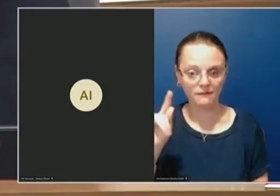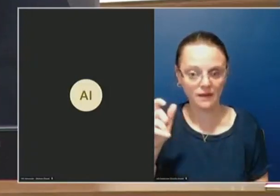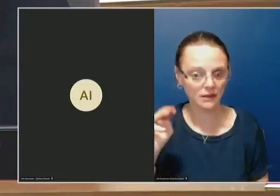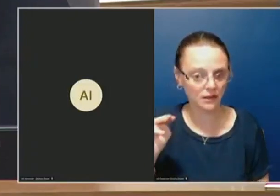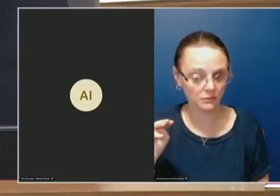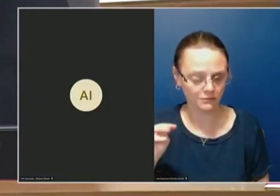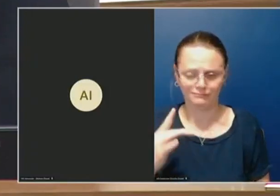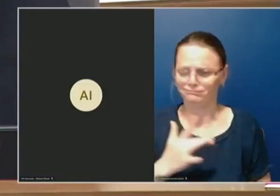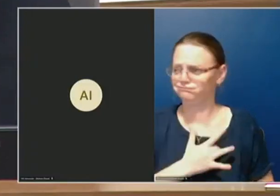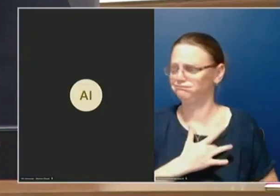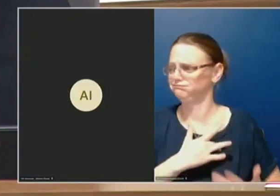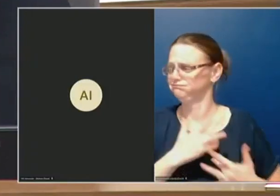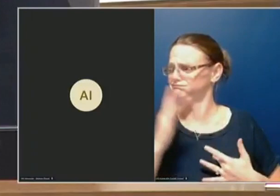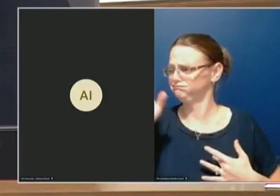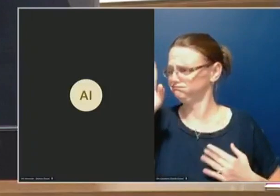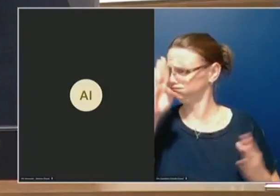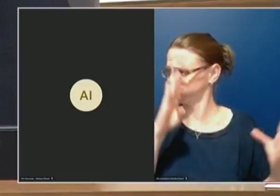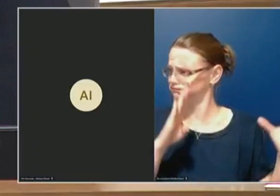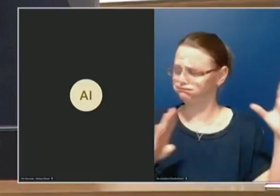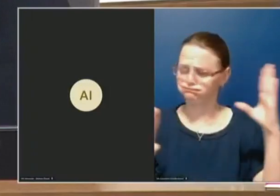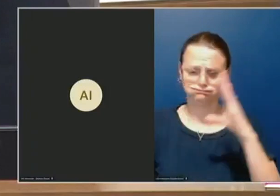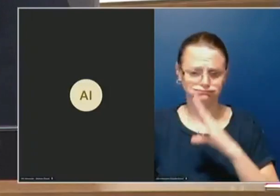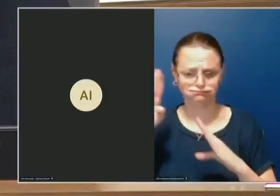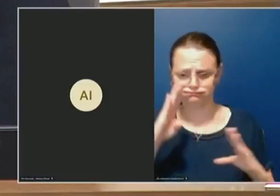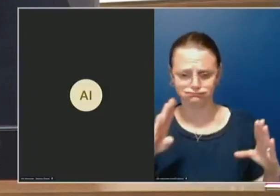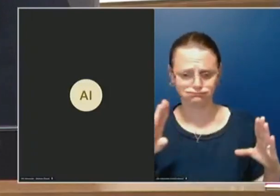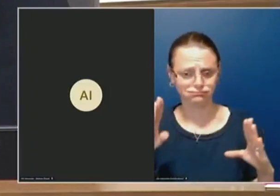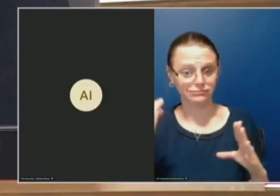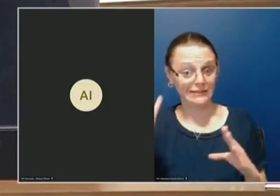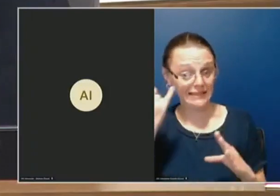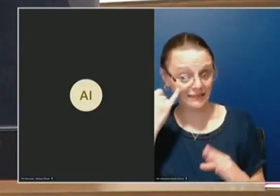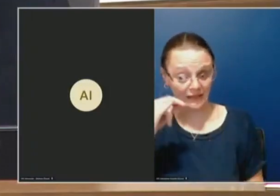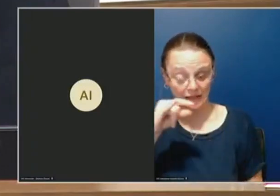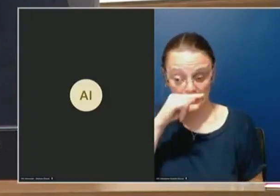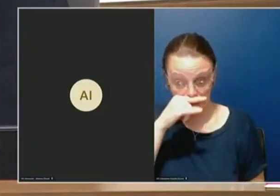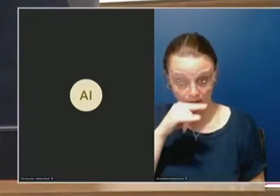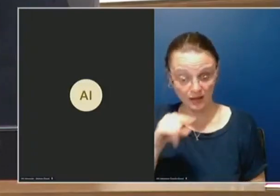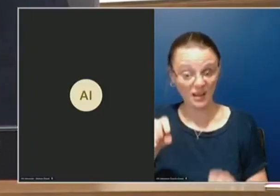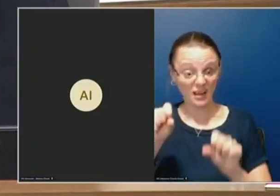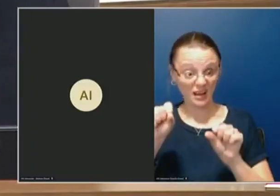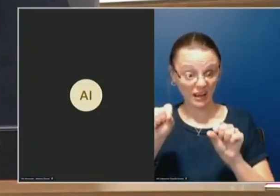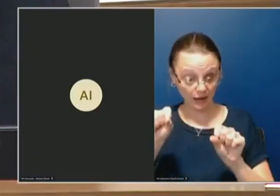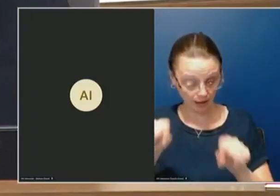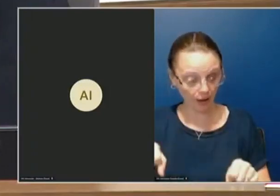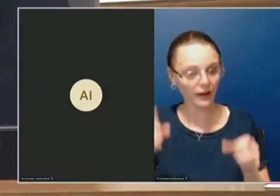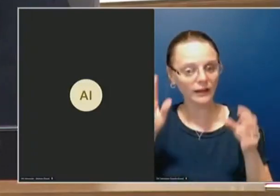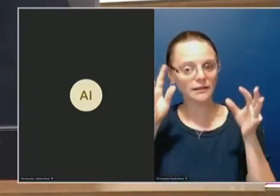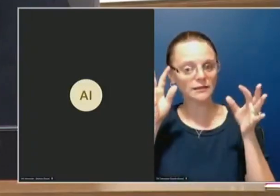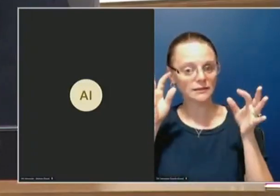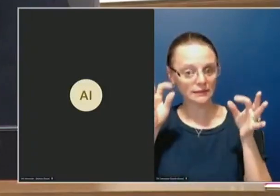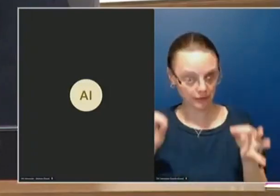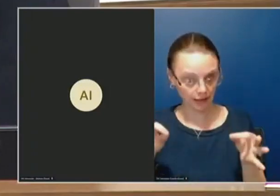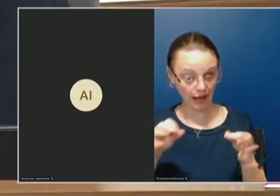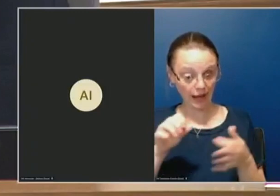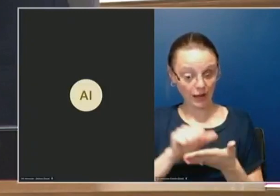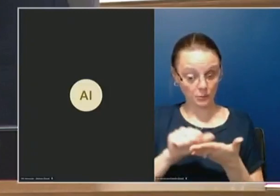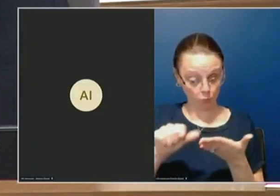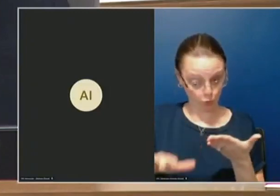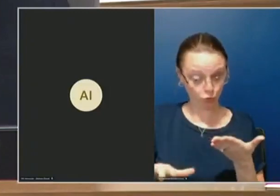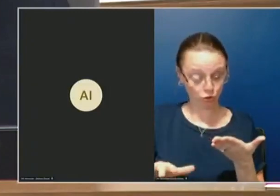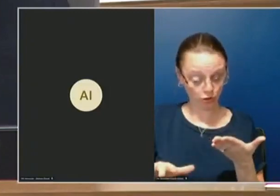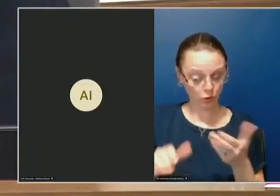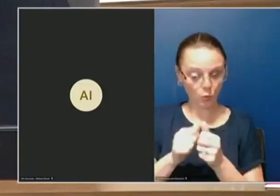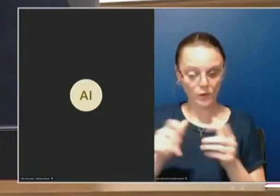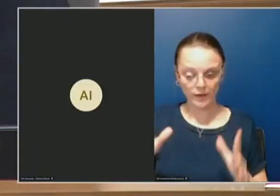worried about the implications of a child this young being able to have an abortion without